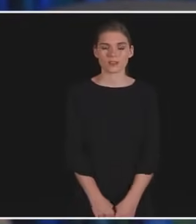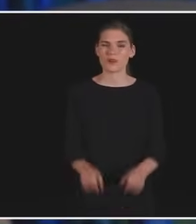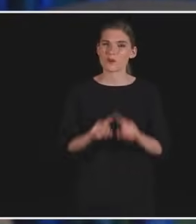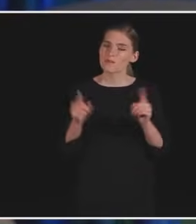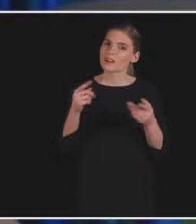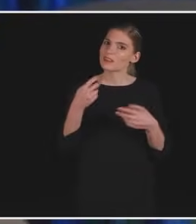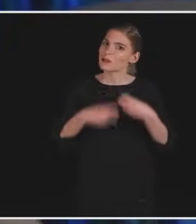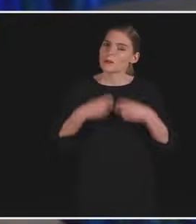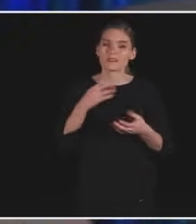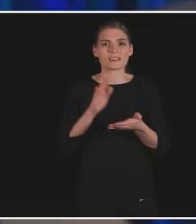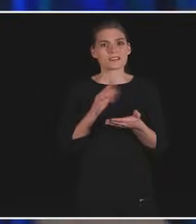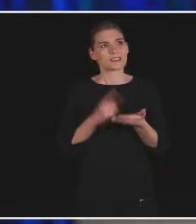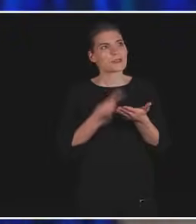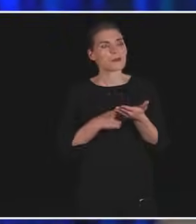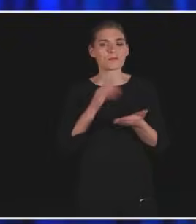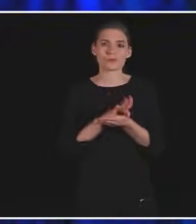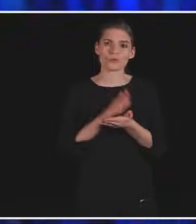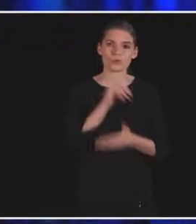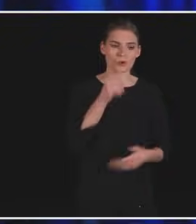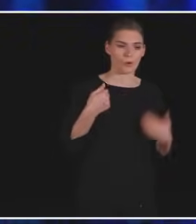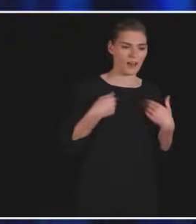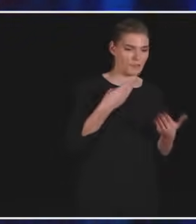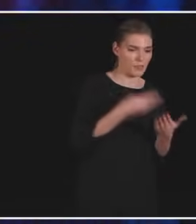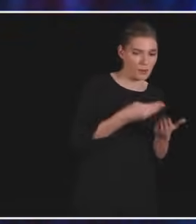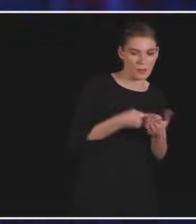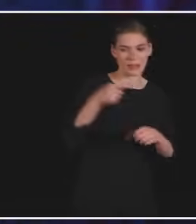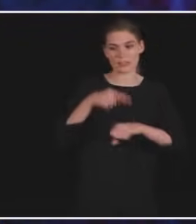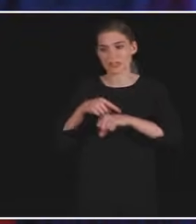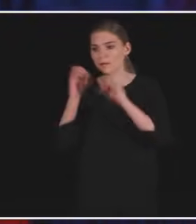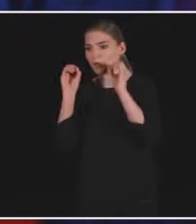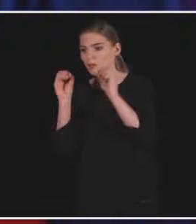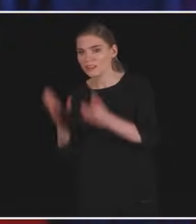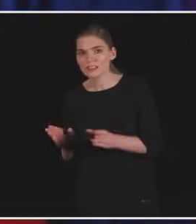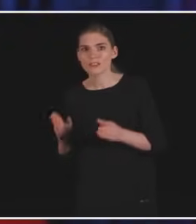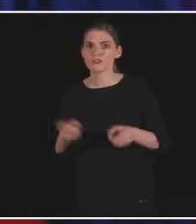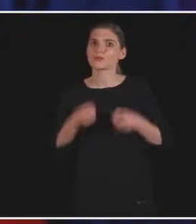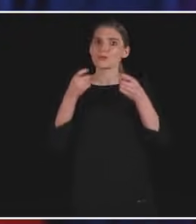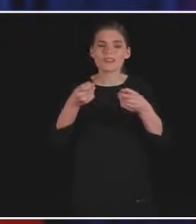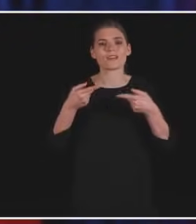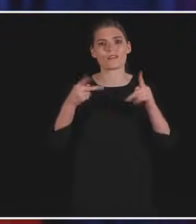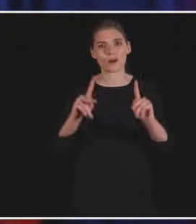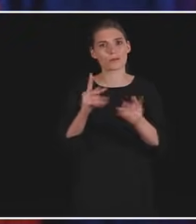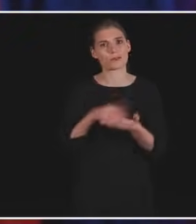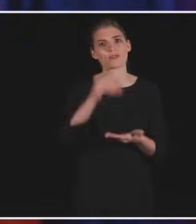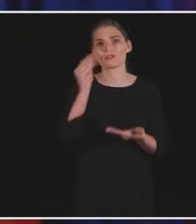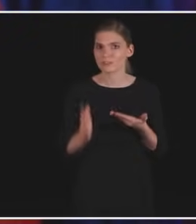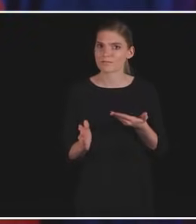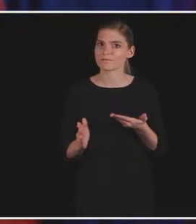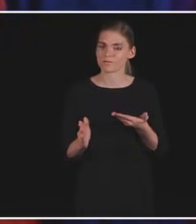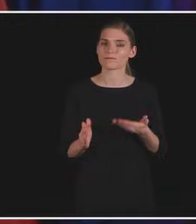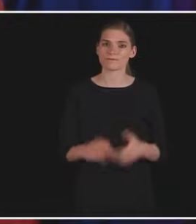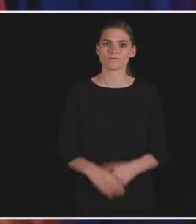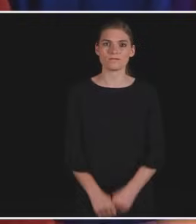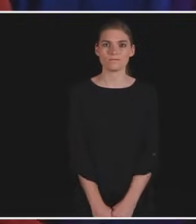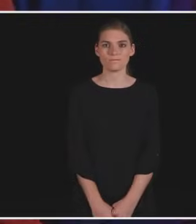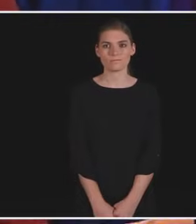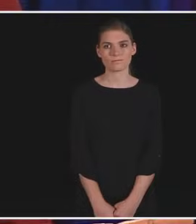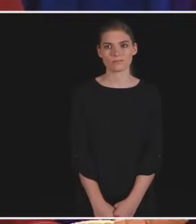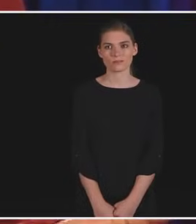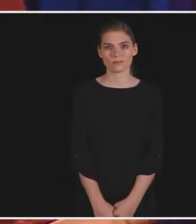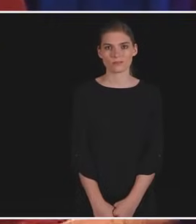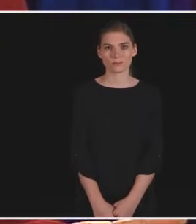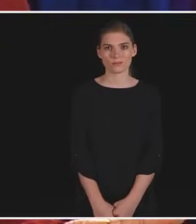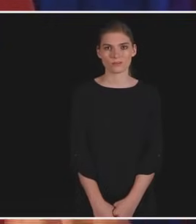But the problem is, schools often lack the funding, the time, or the teachers to provide these opportunities for